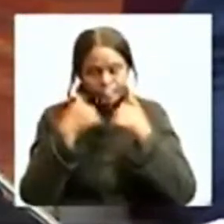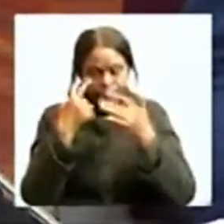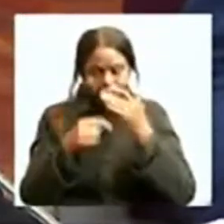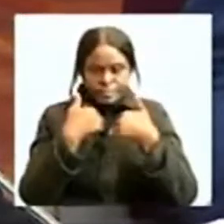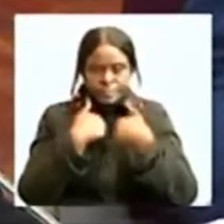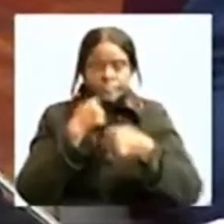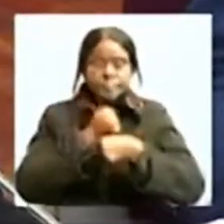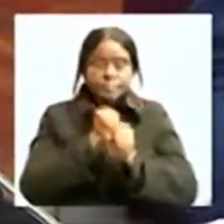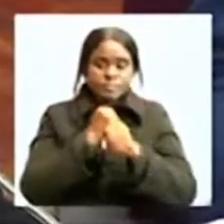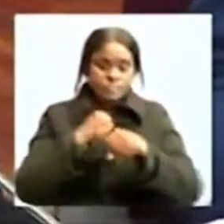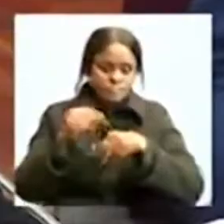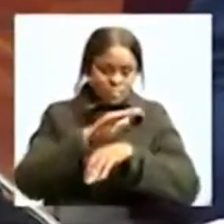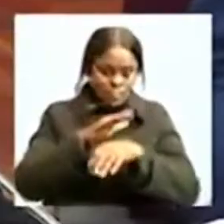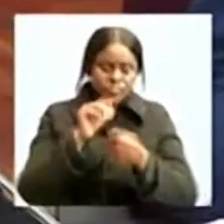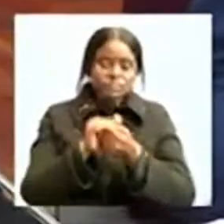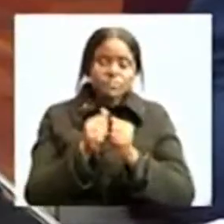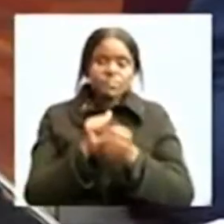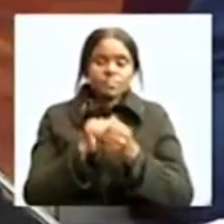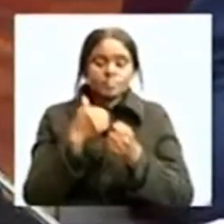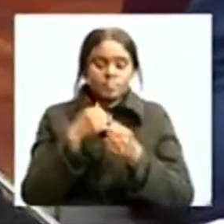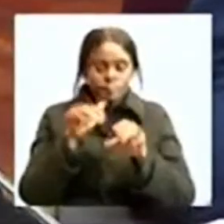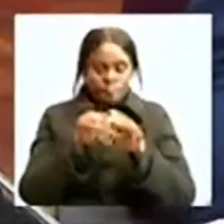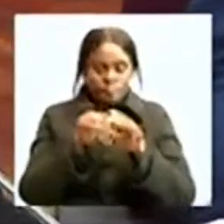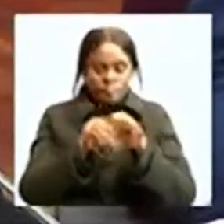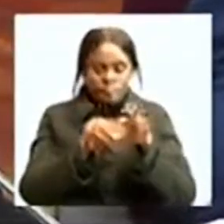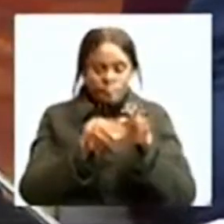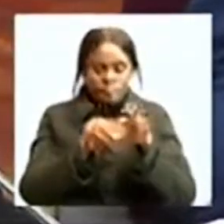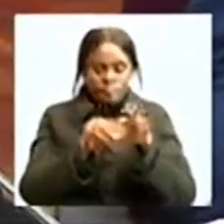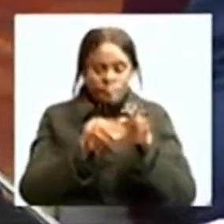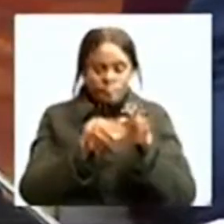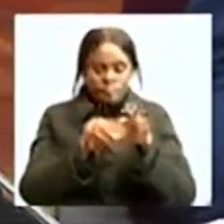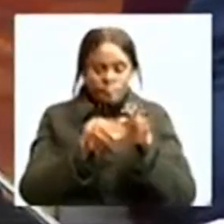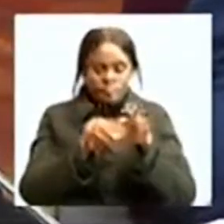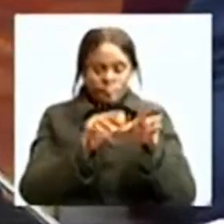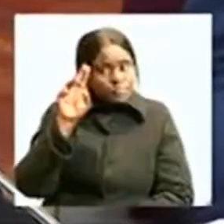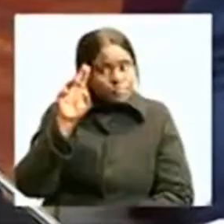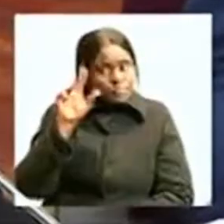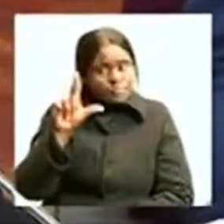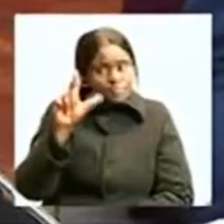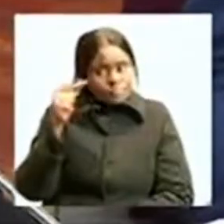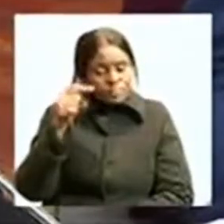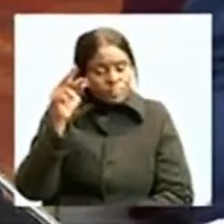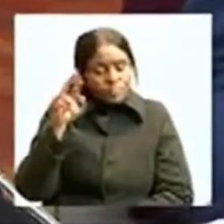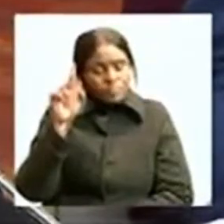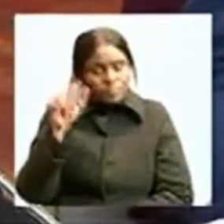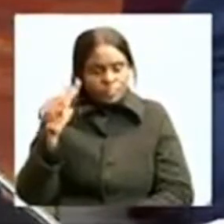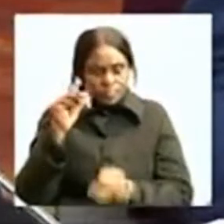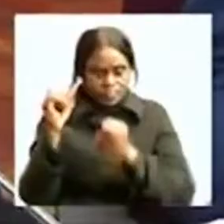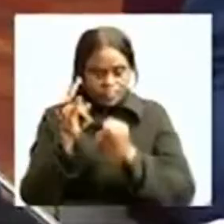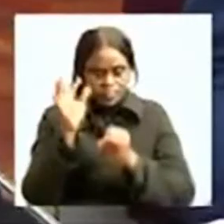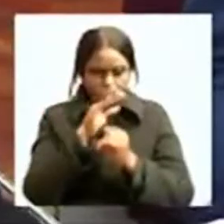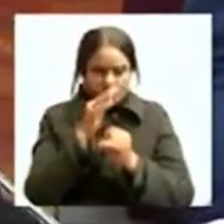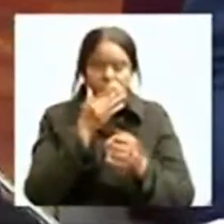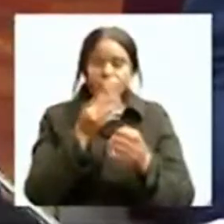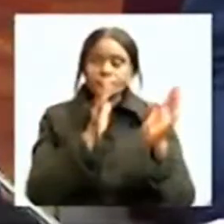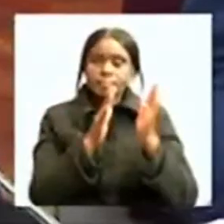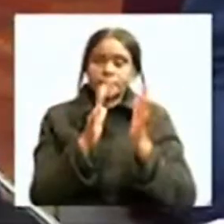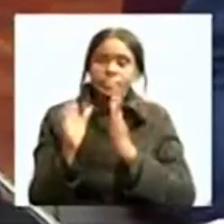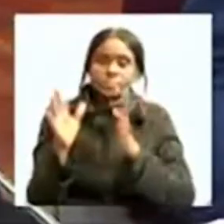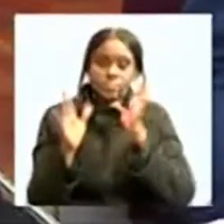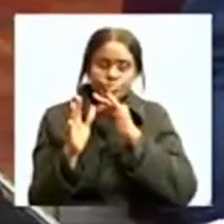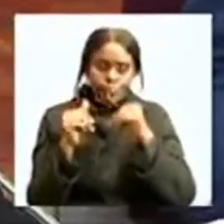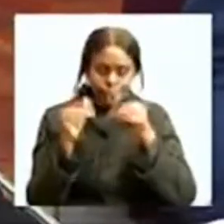affected overall efficiency. In response, the Ministry of Local Development has implemented punitive